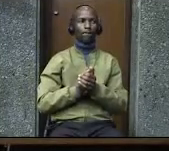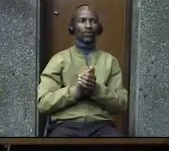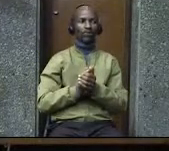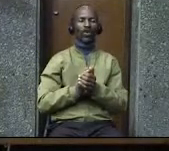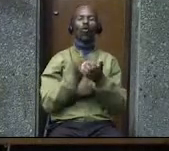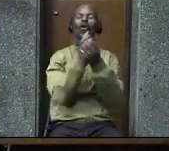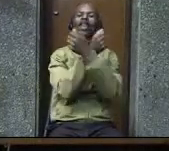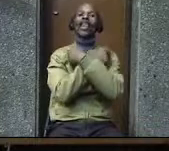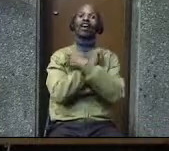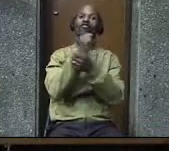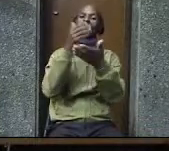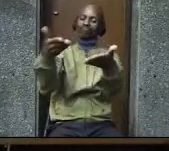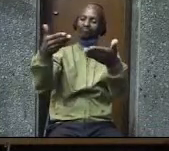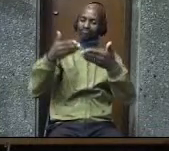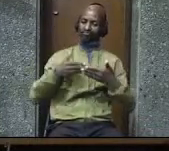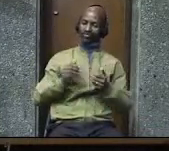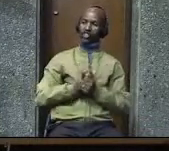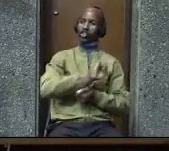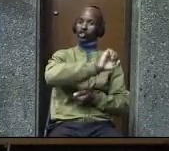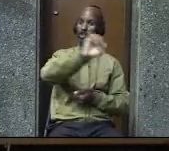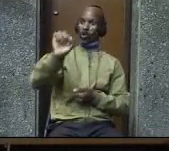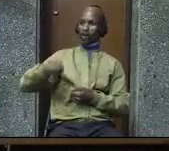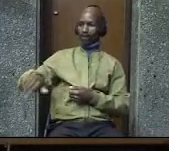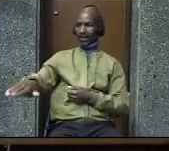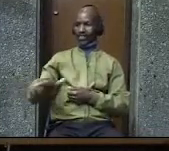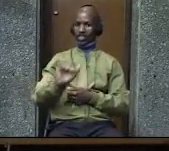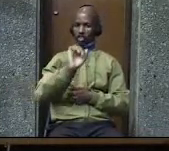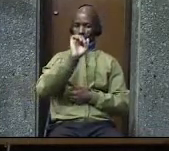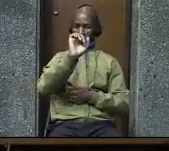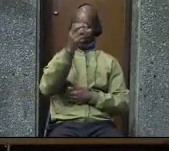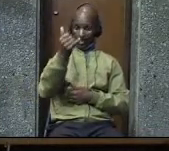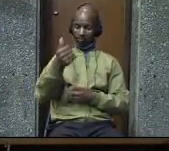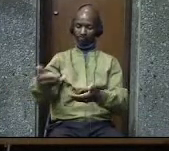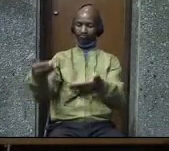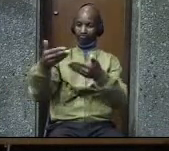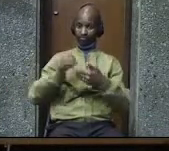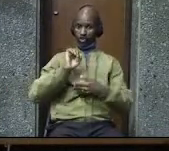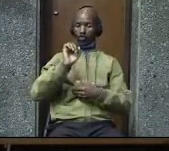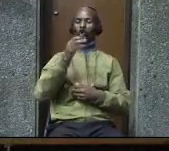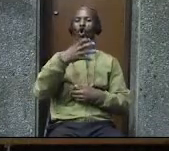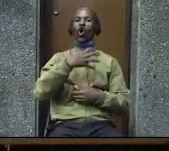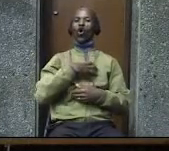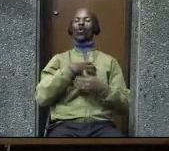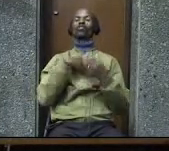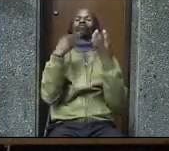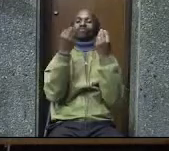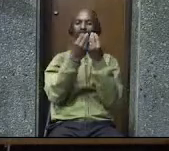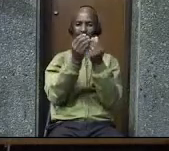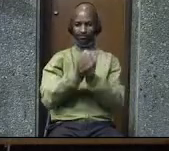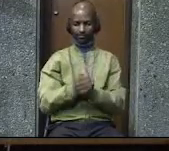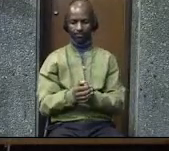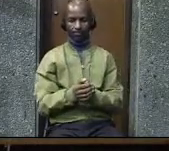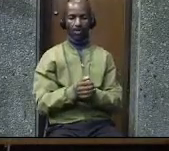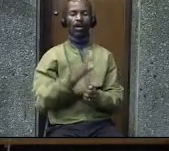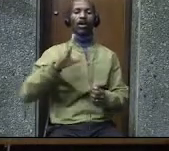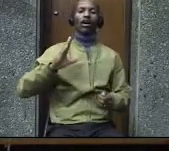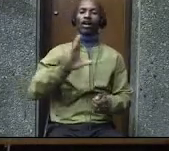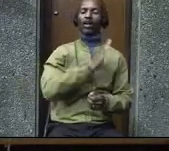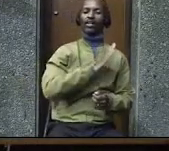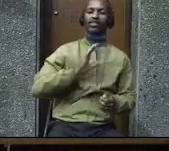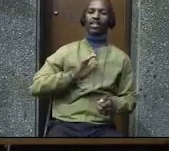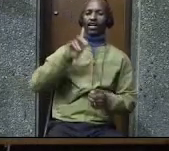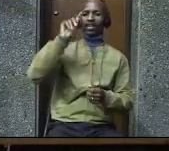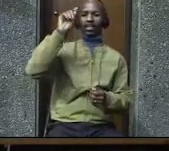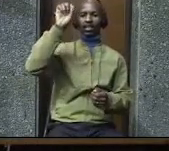Ralerata, I'll introduce a constituency alone. Yeah, we're introducing you to your own constituents. Councillor